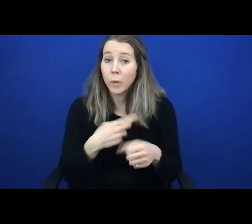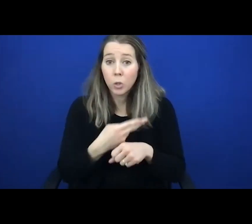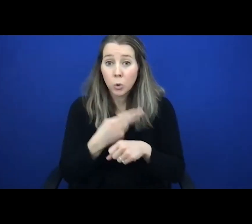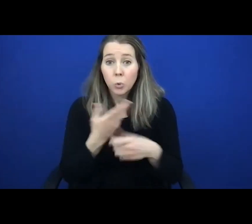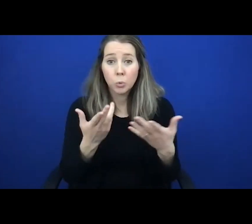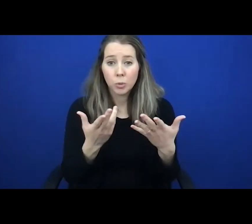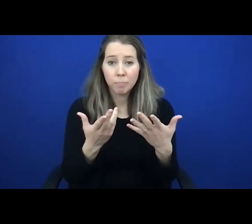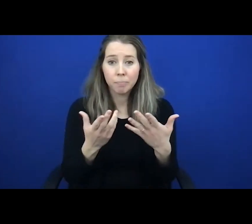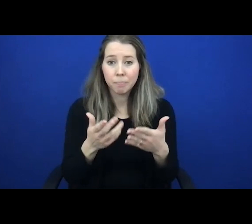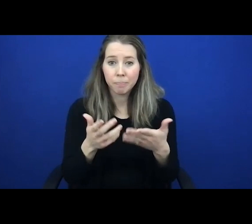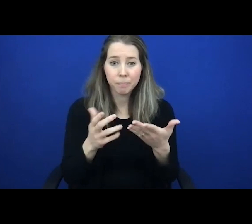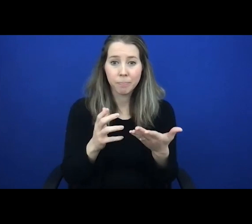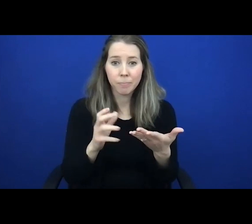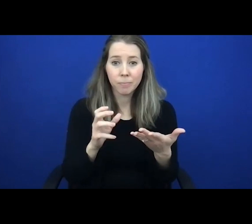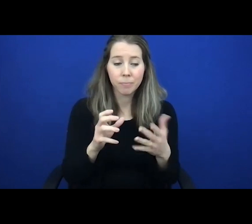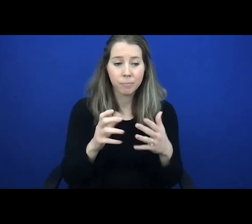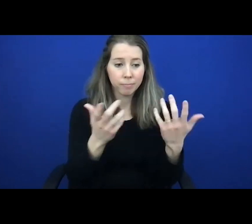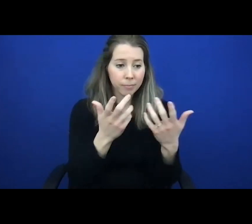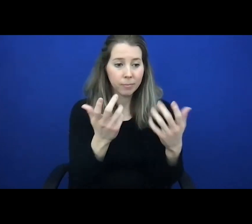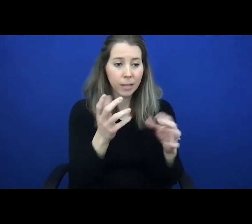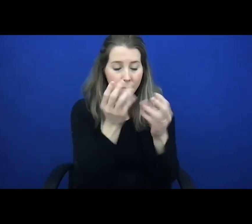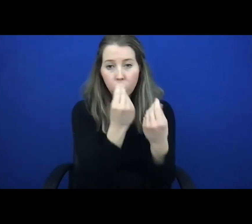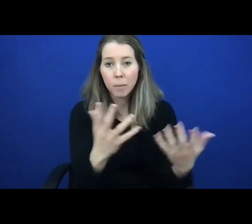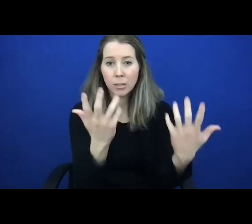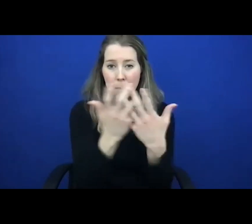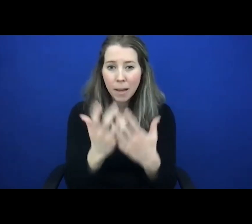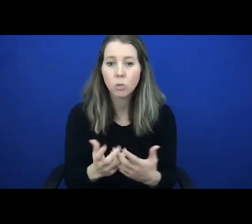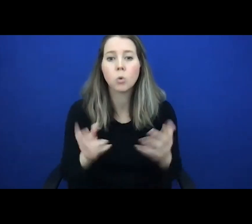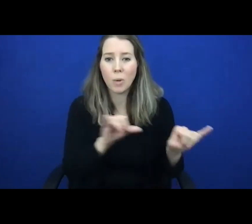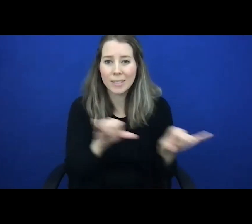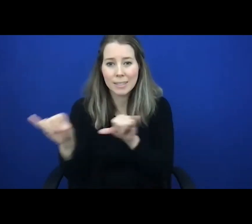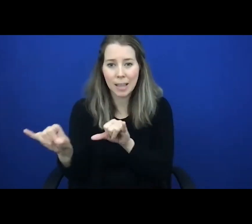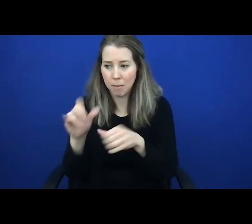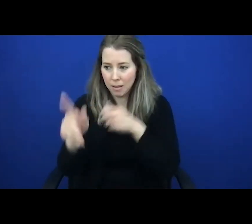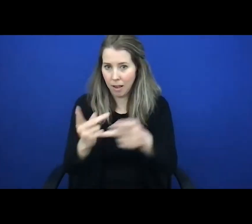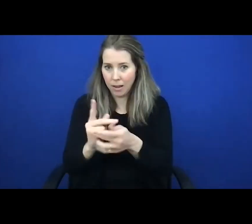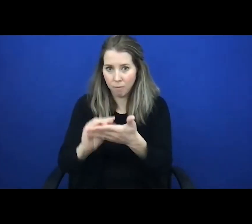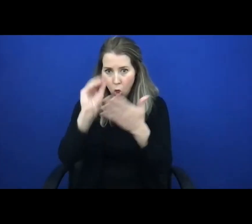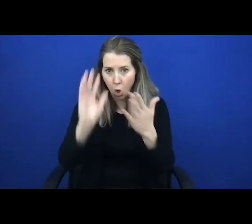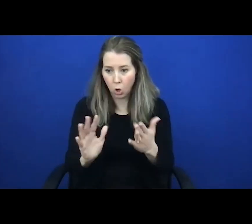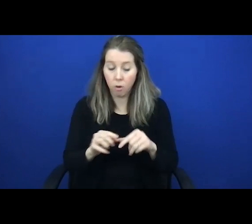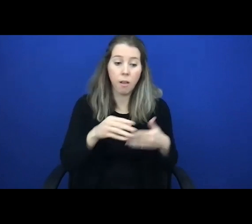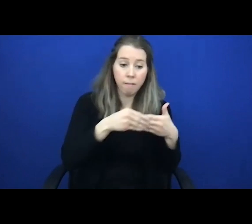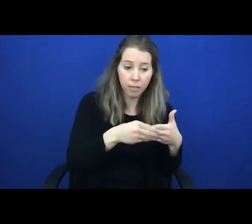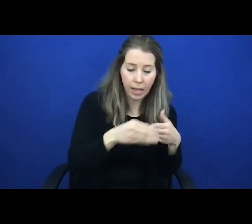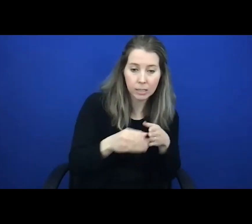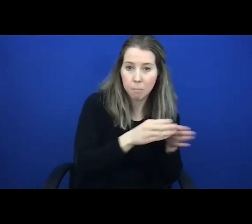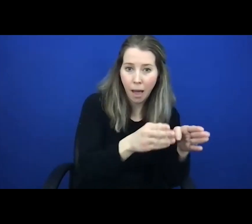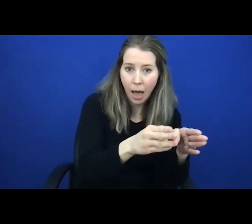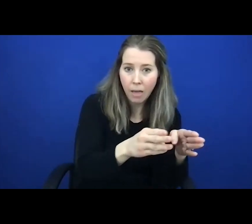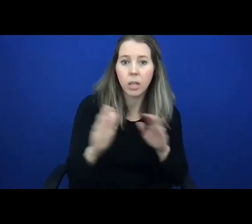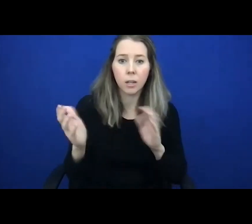criteria matching. So we're looking at essentially the same learner in FlexPath and